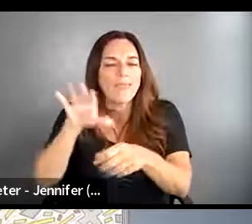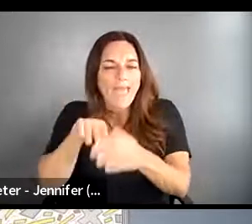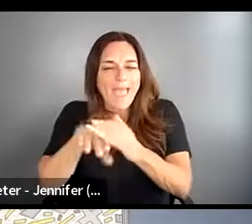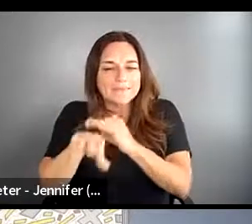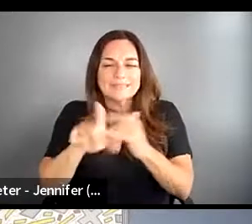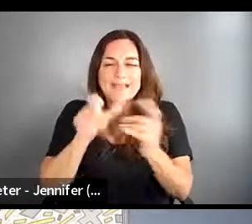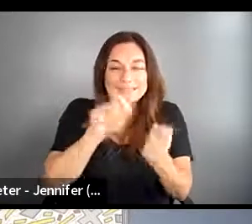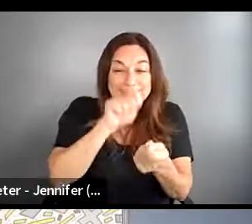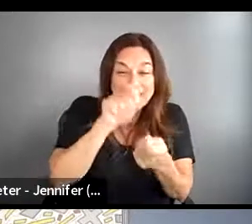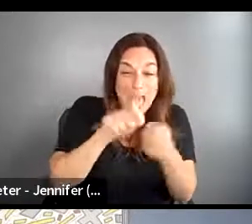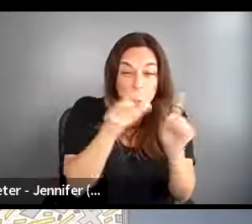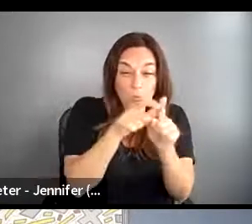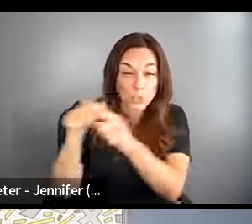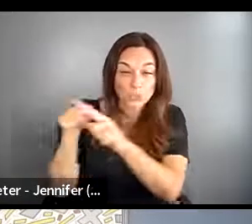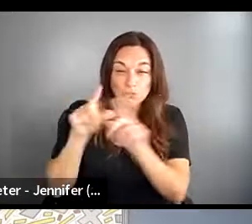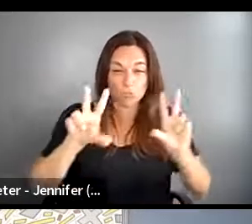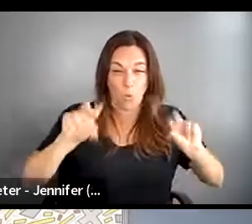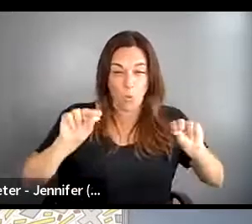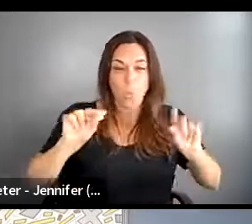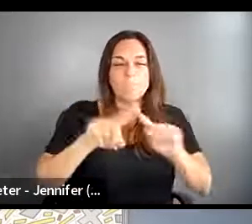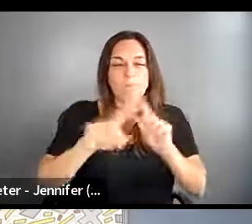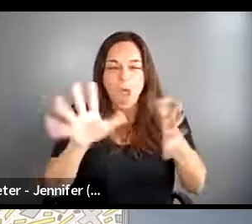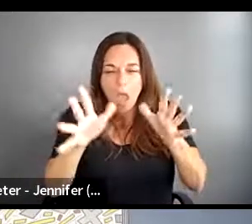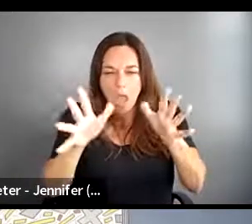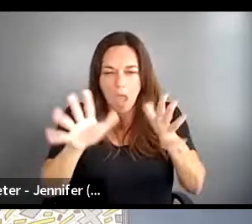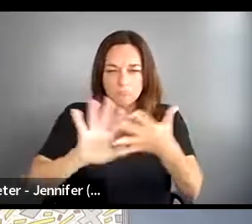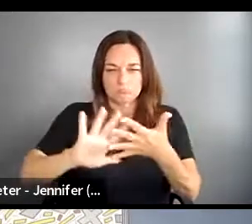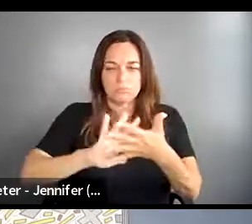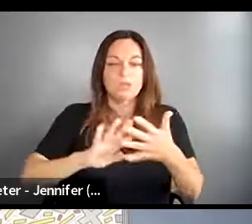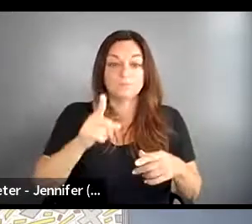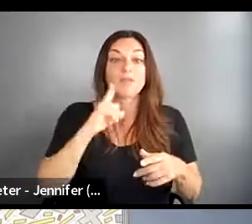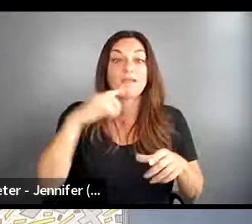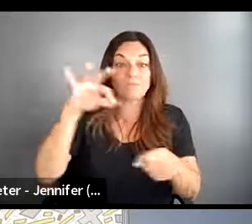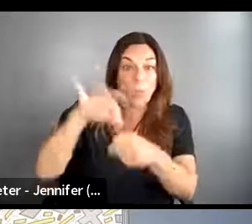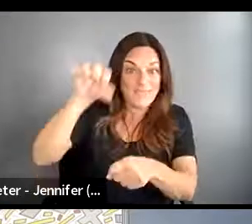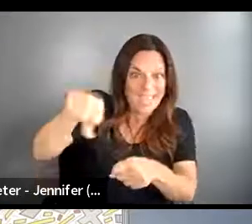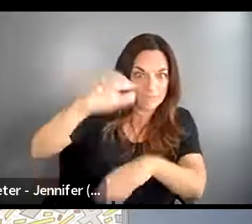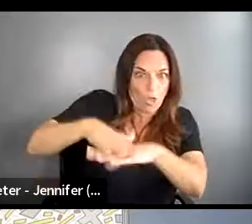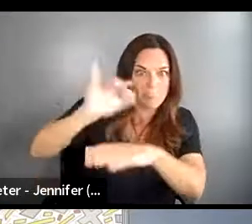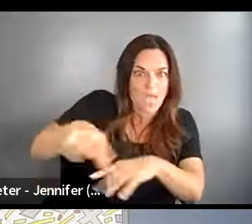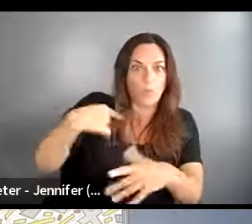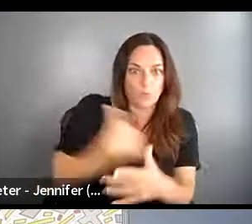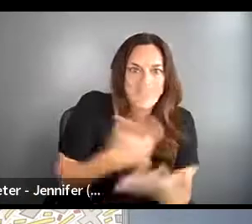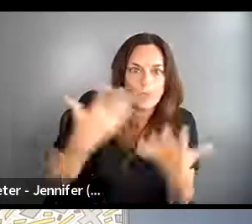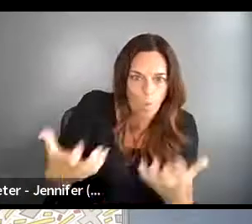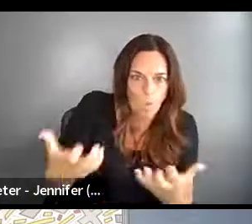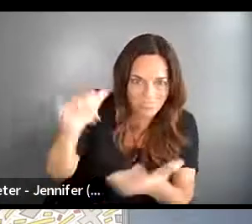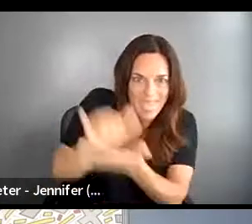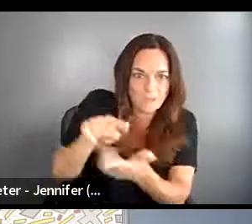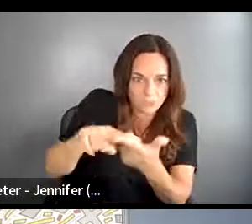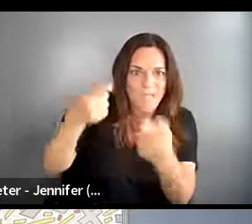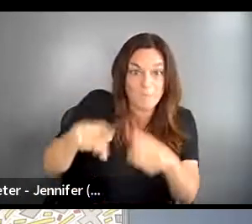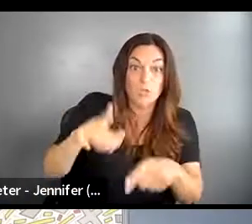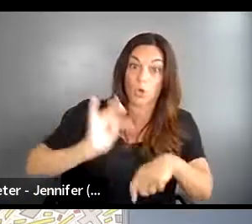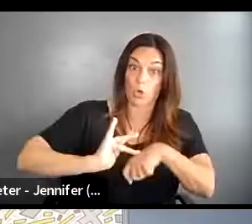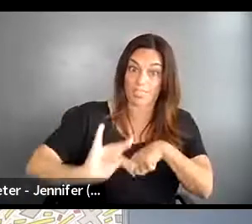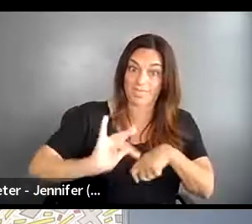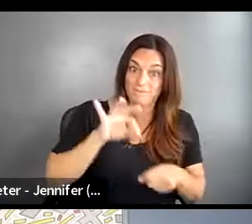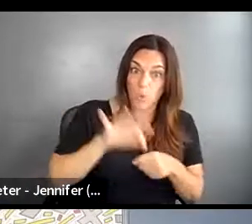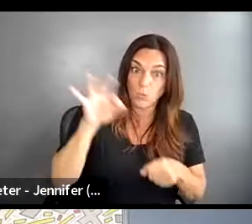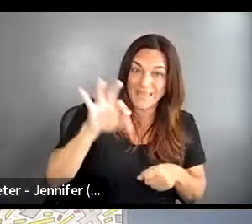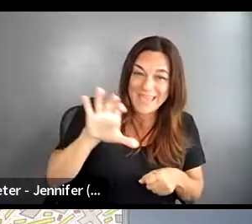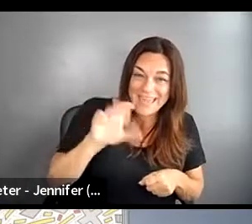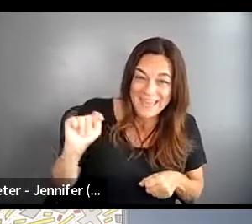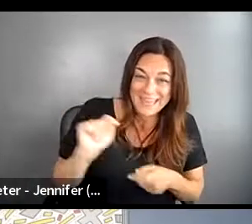exact terminology, but that is what it will look like, right? Vote yes on that. Yes, we want that to happen. Early voting, Connecticut is